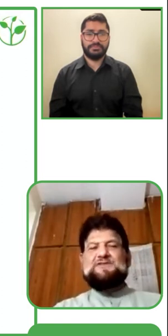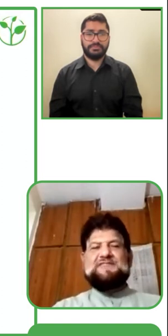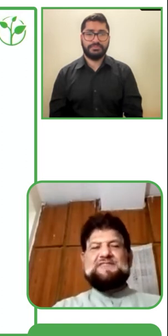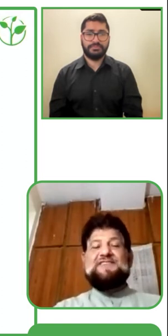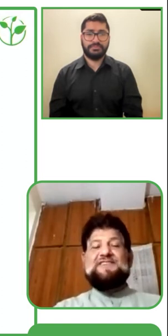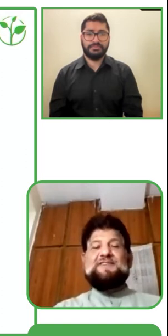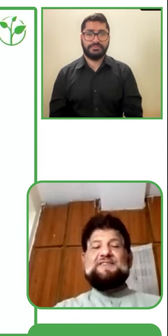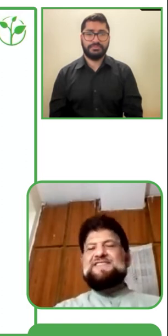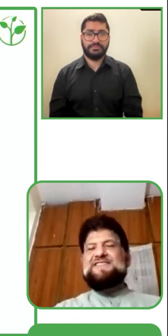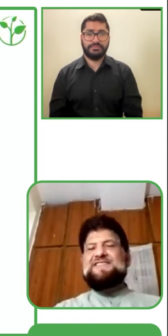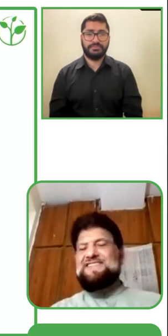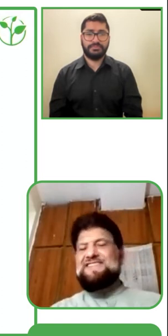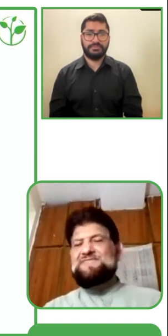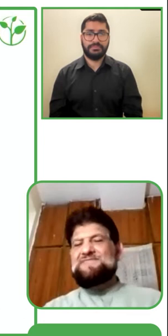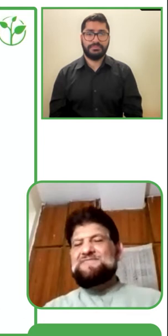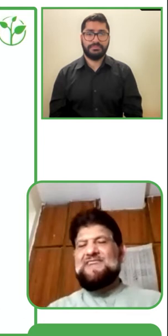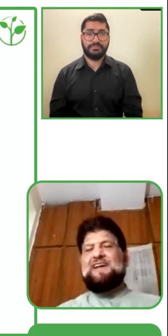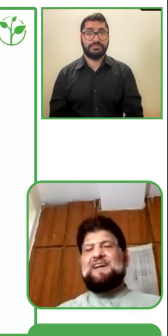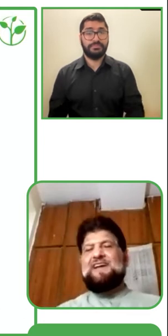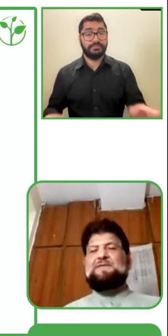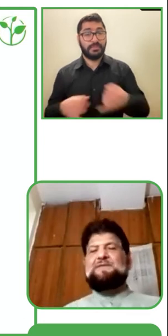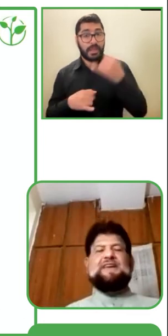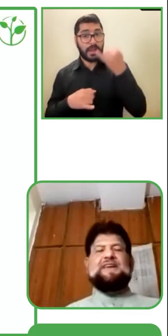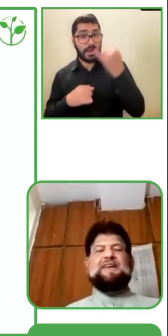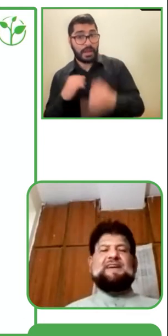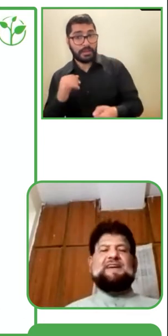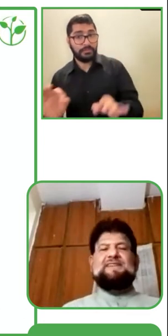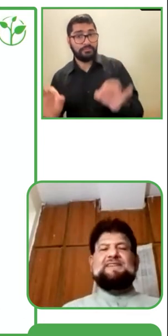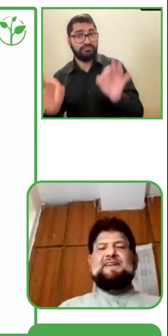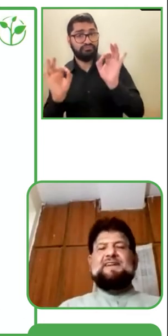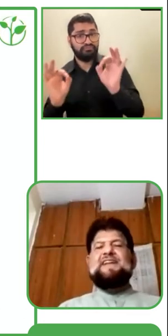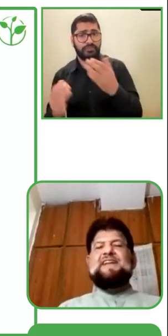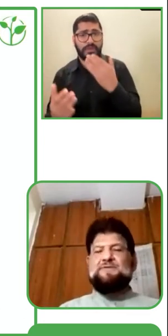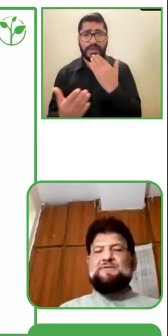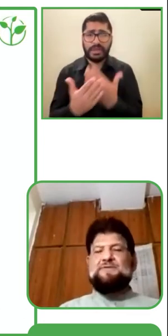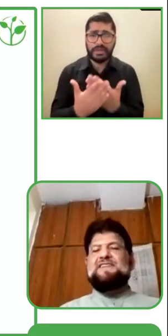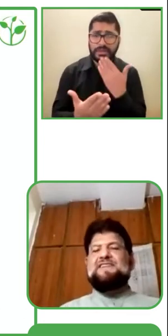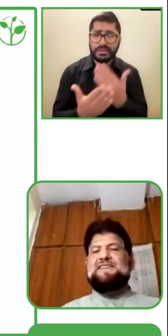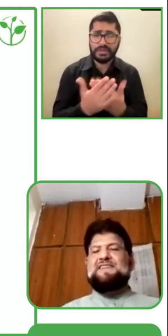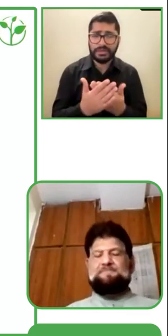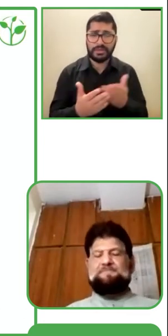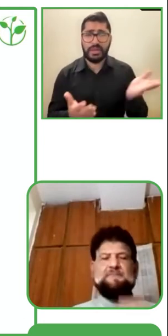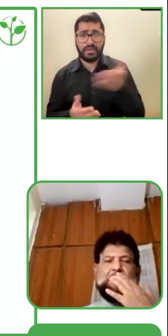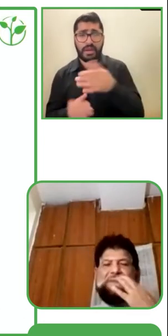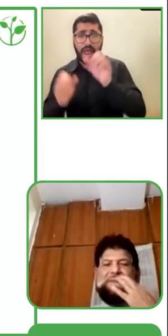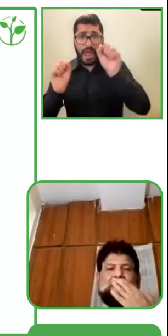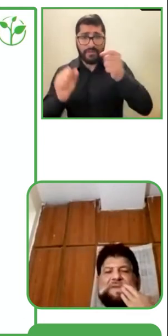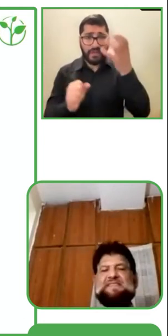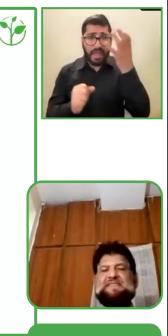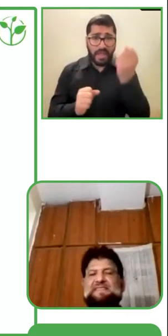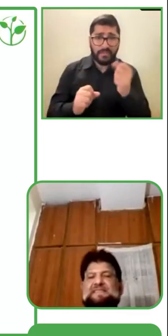Thank you so much. If there are any questions, I would be delighted to answer that.